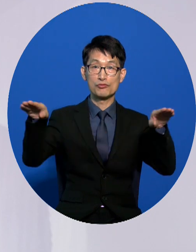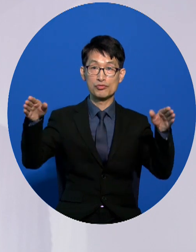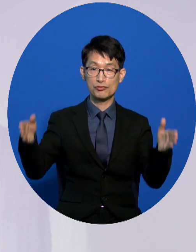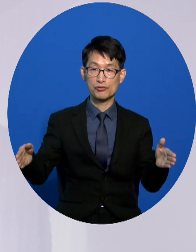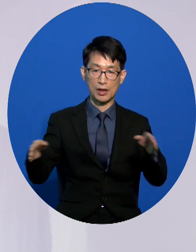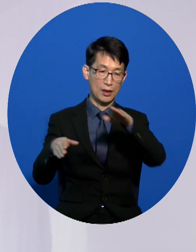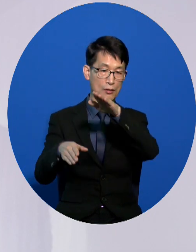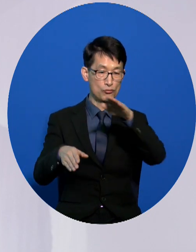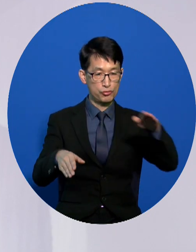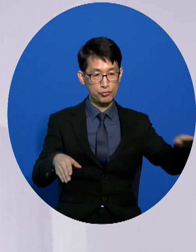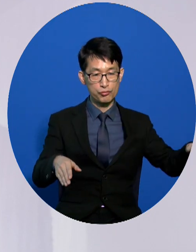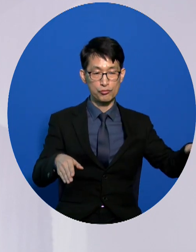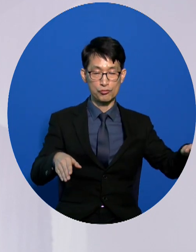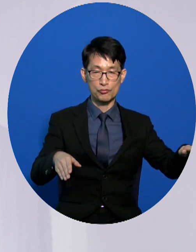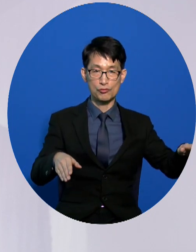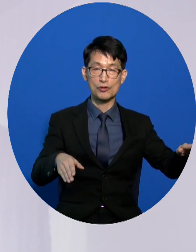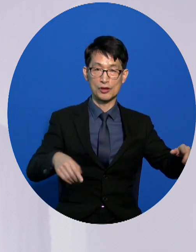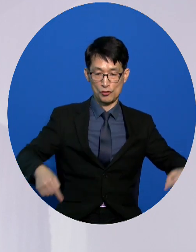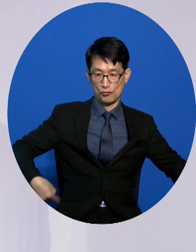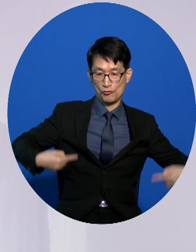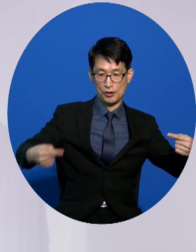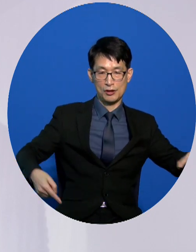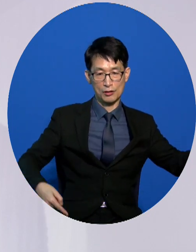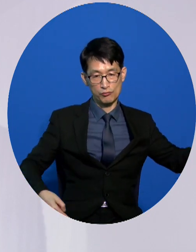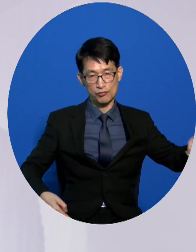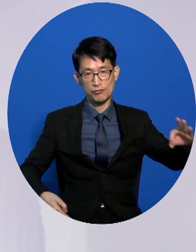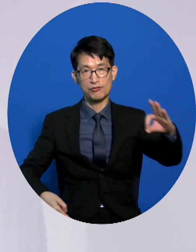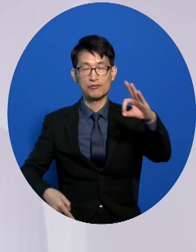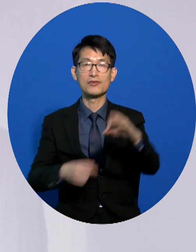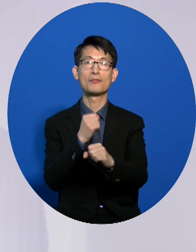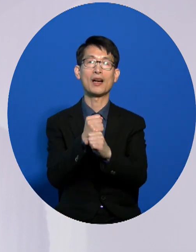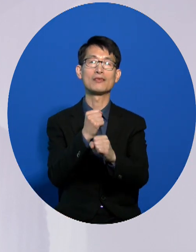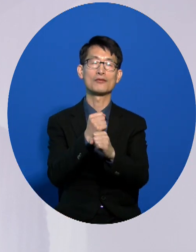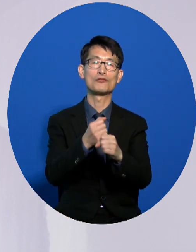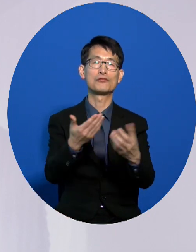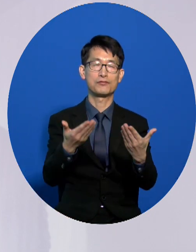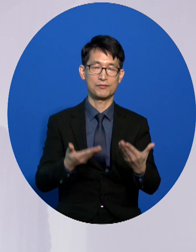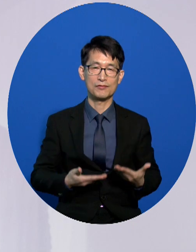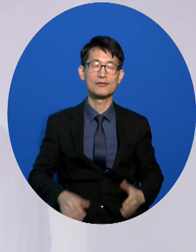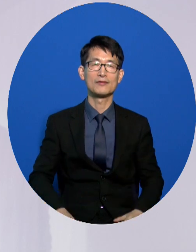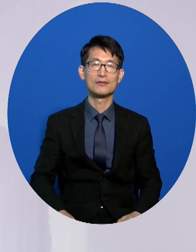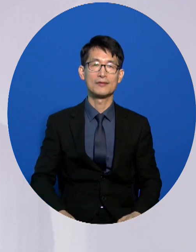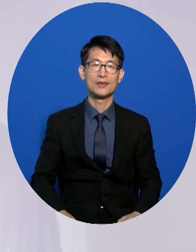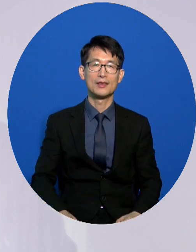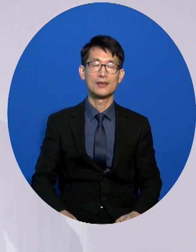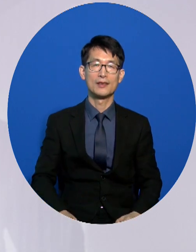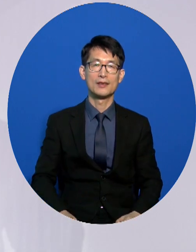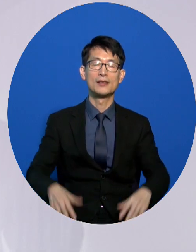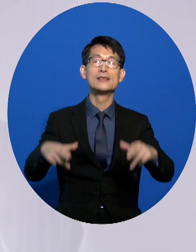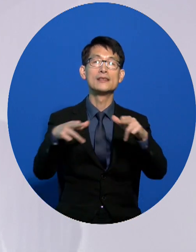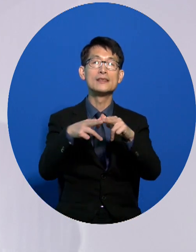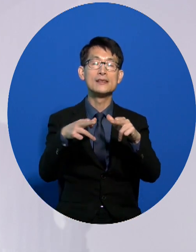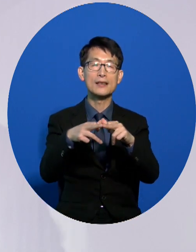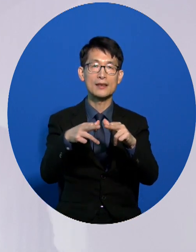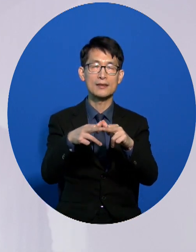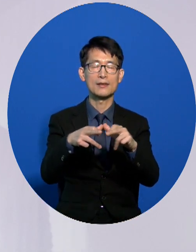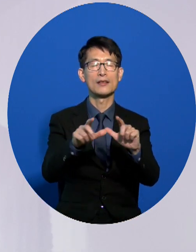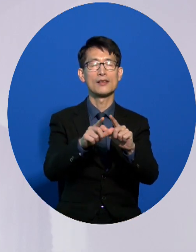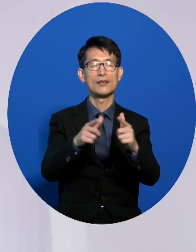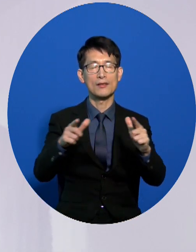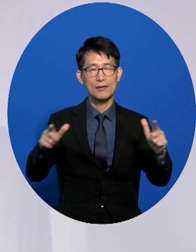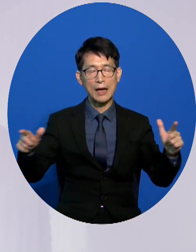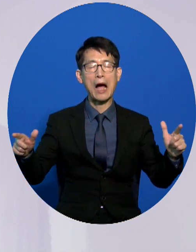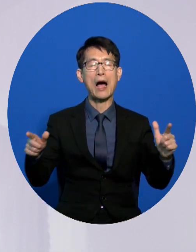disabilities, it's important for them to see our mouths when we speak, and we have ramps connecting to